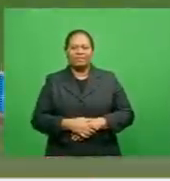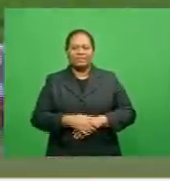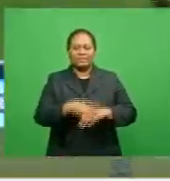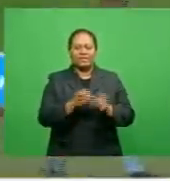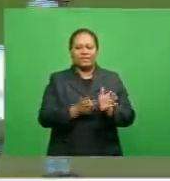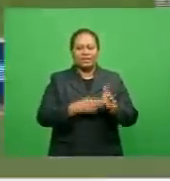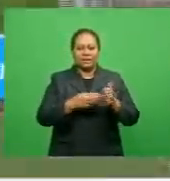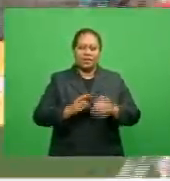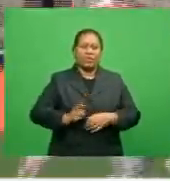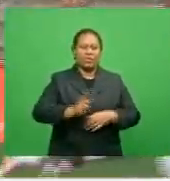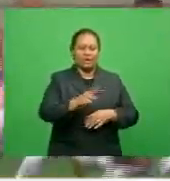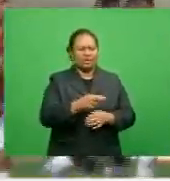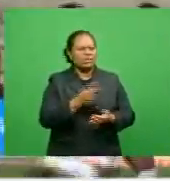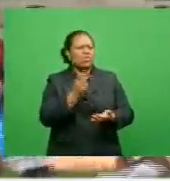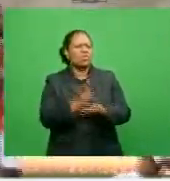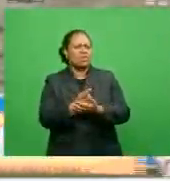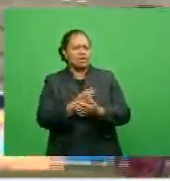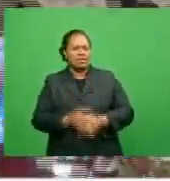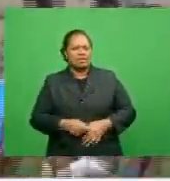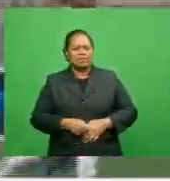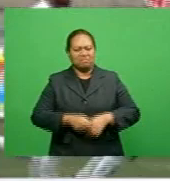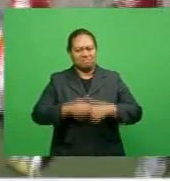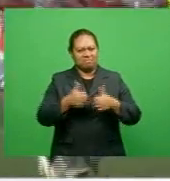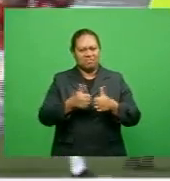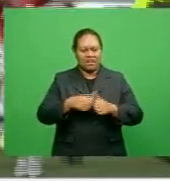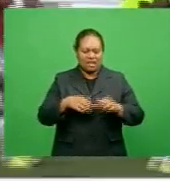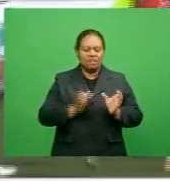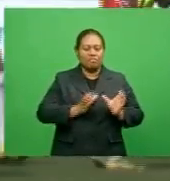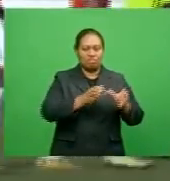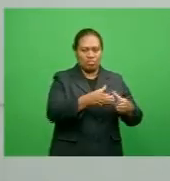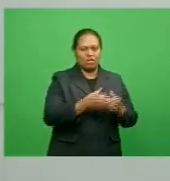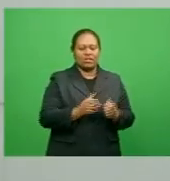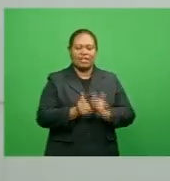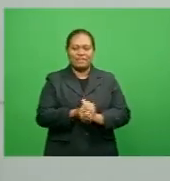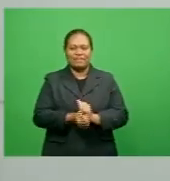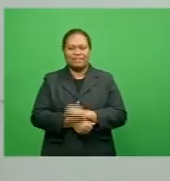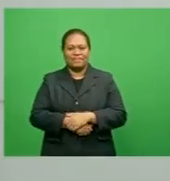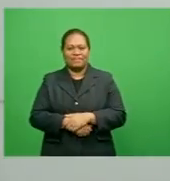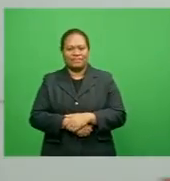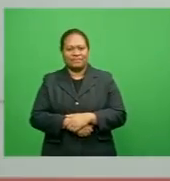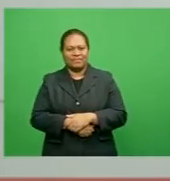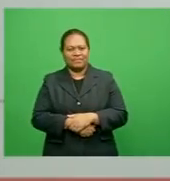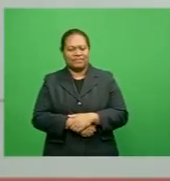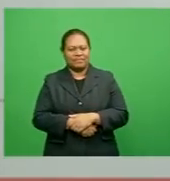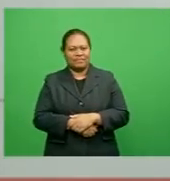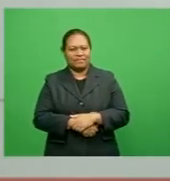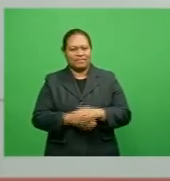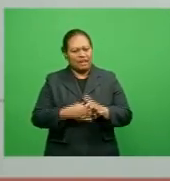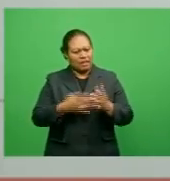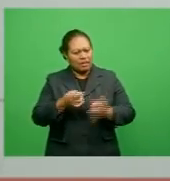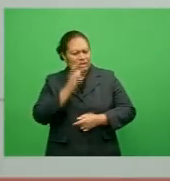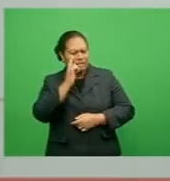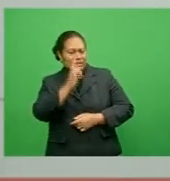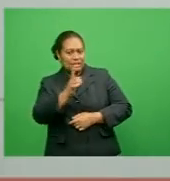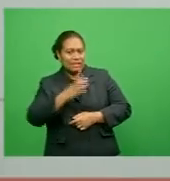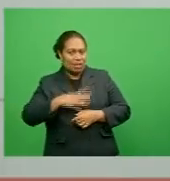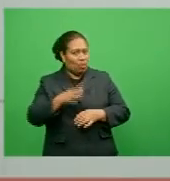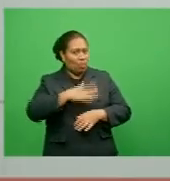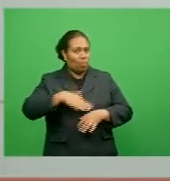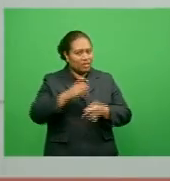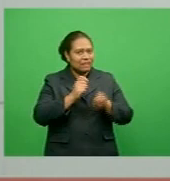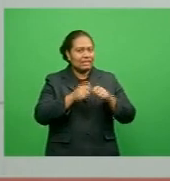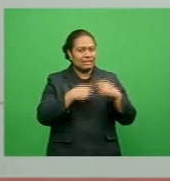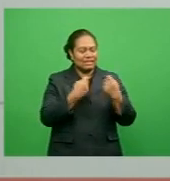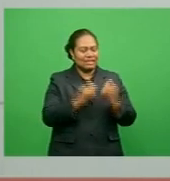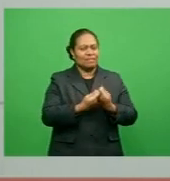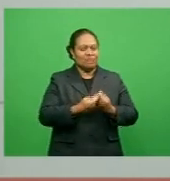to their coach, have really gone through fire in the pool games. We can see how the teams have stretched to stay alive